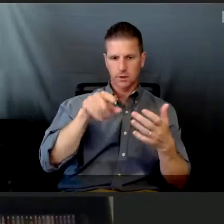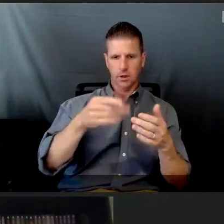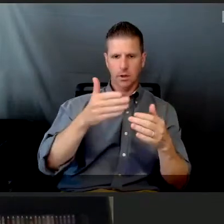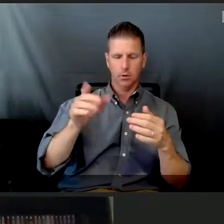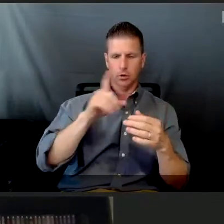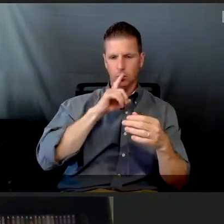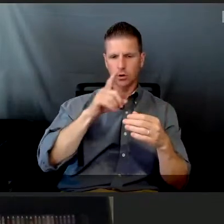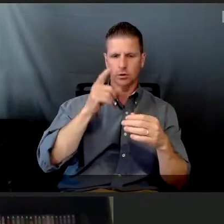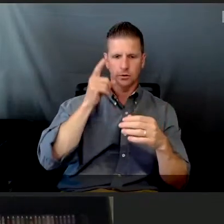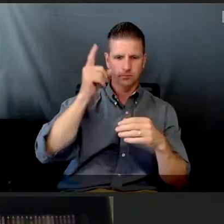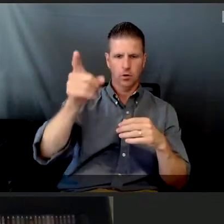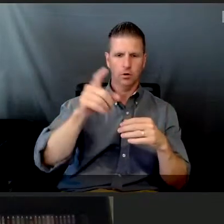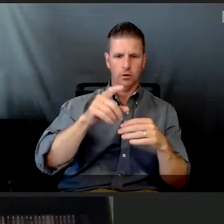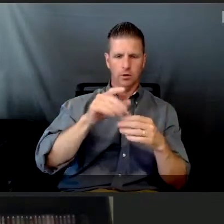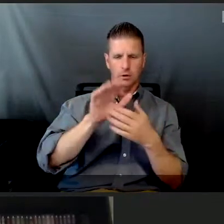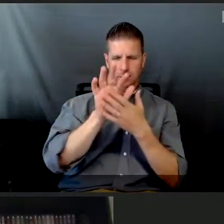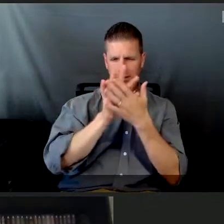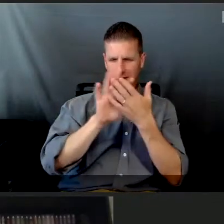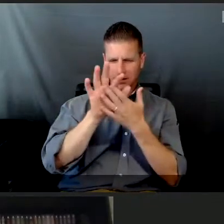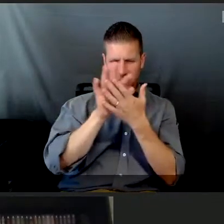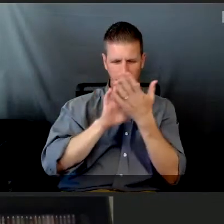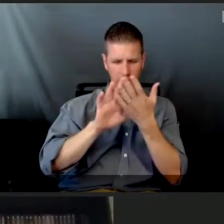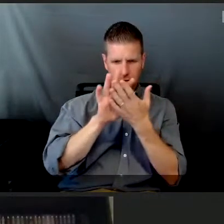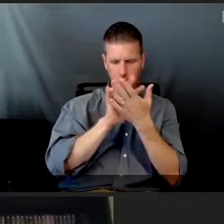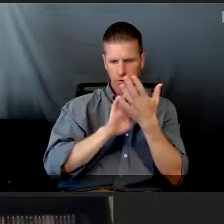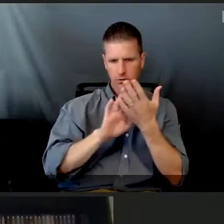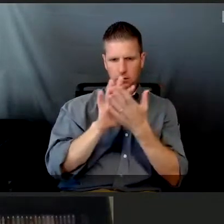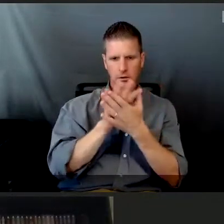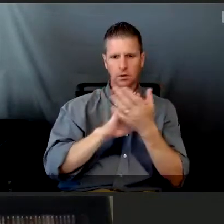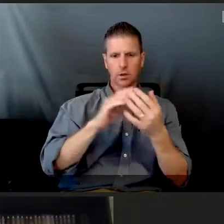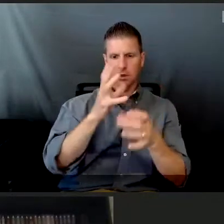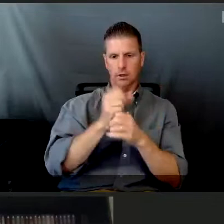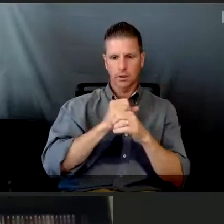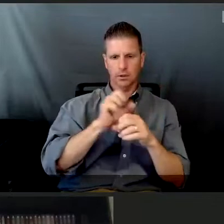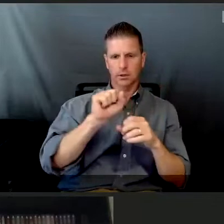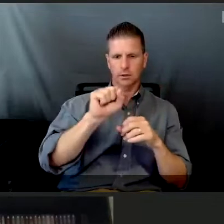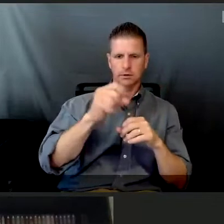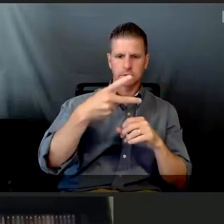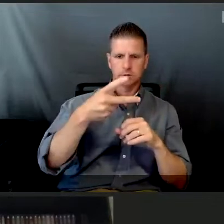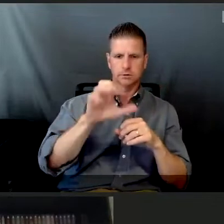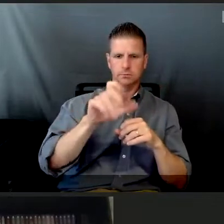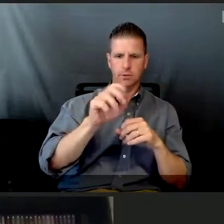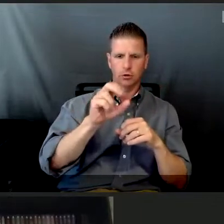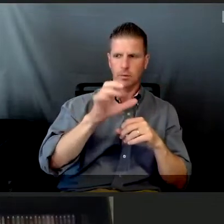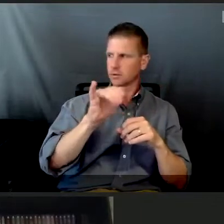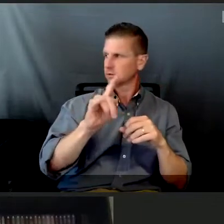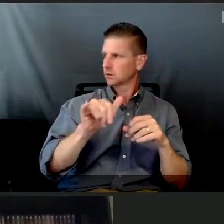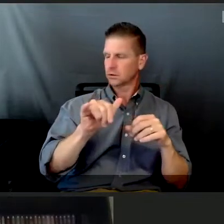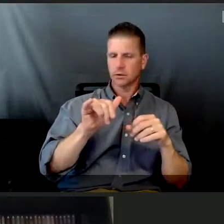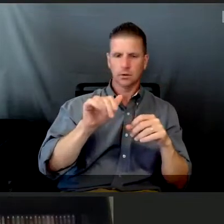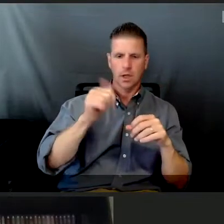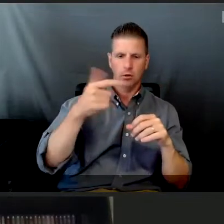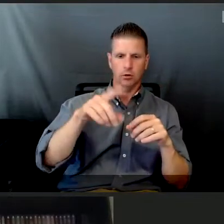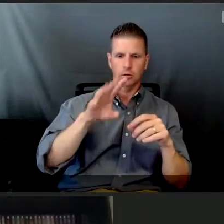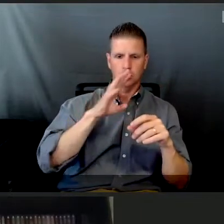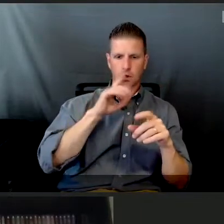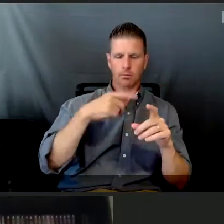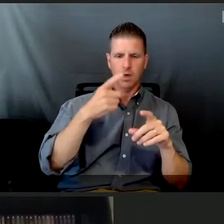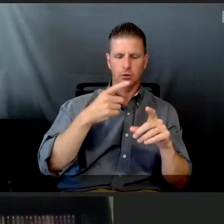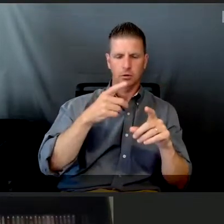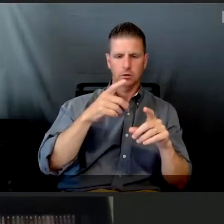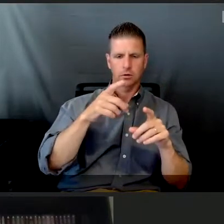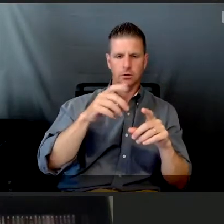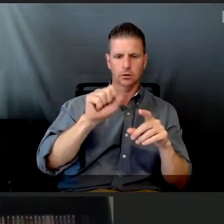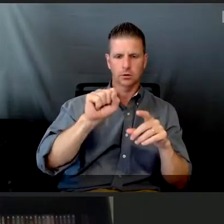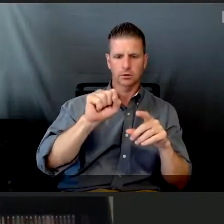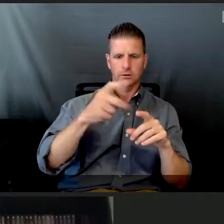away, very faint. And even obtaining spectroscopy. Others have talked about spectroscopy so far. Obtaining